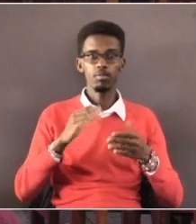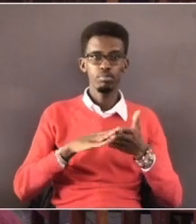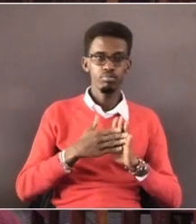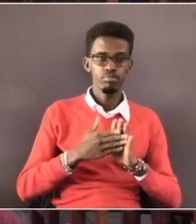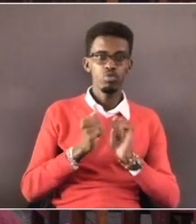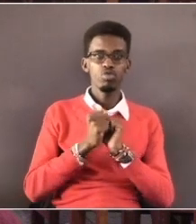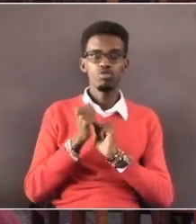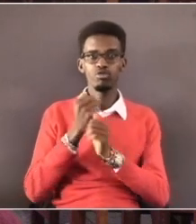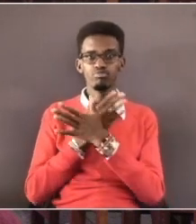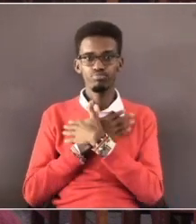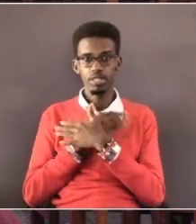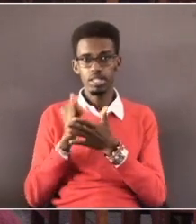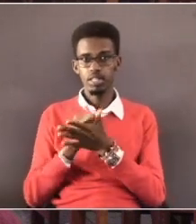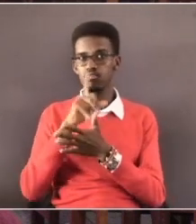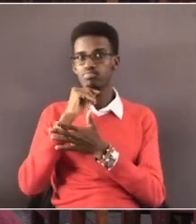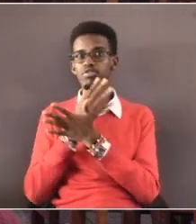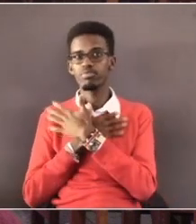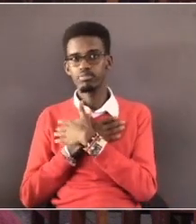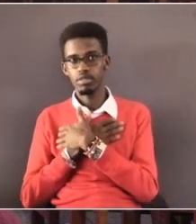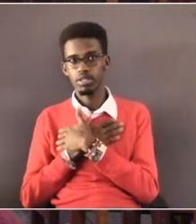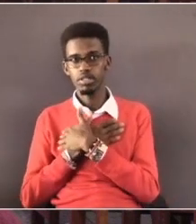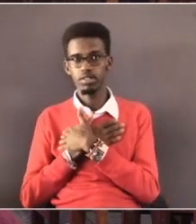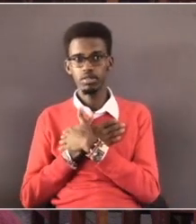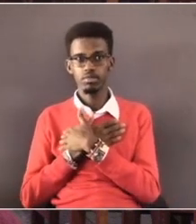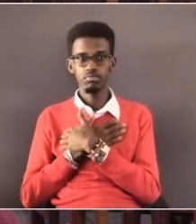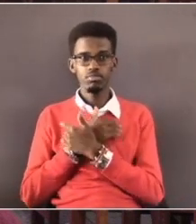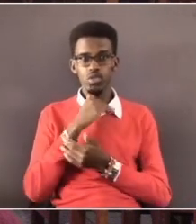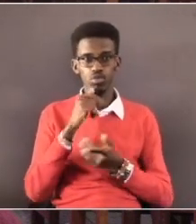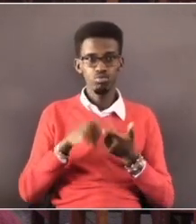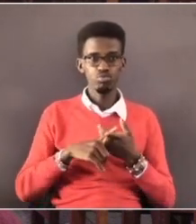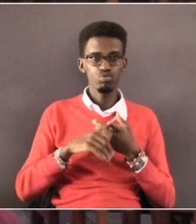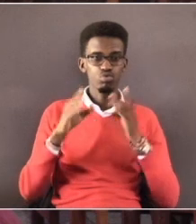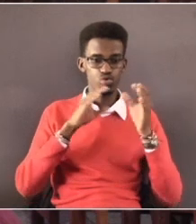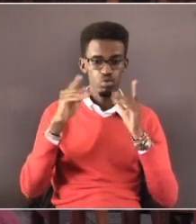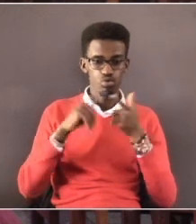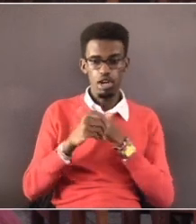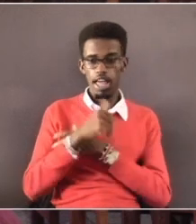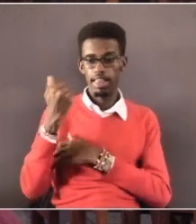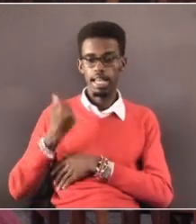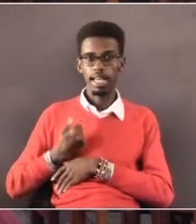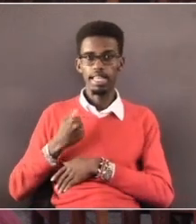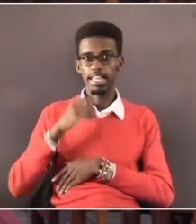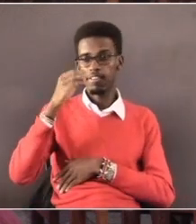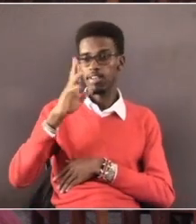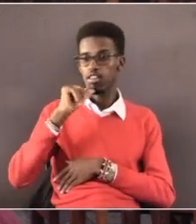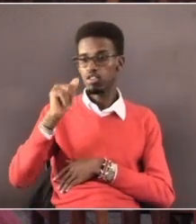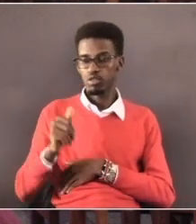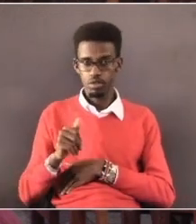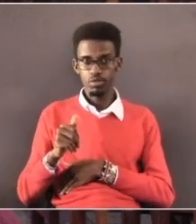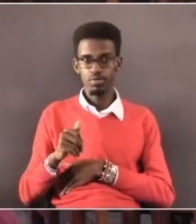her friends. That your boyfriend does not talk to any other girl. If you are not